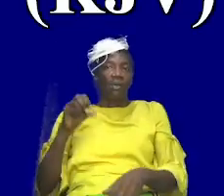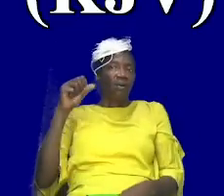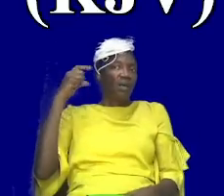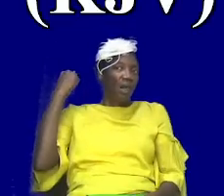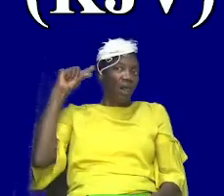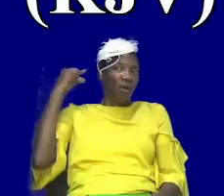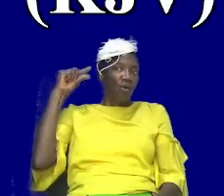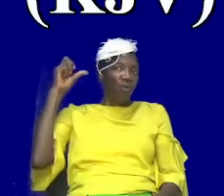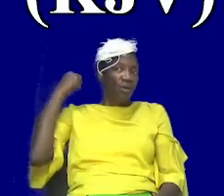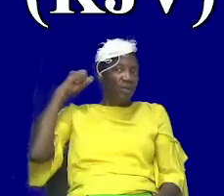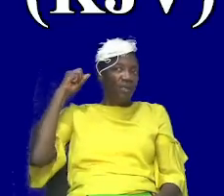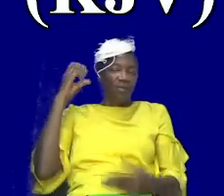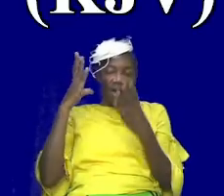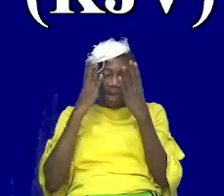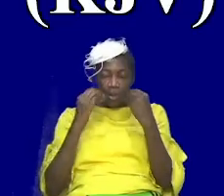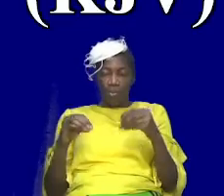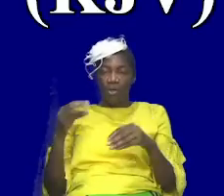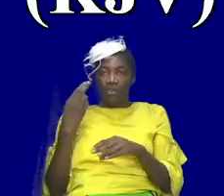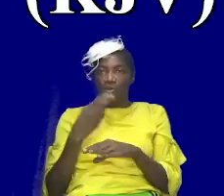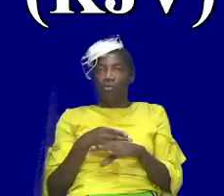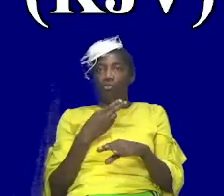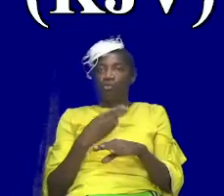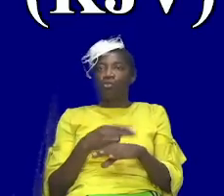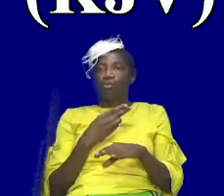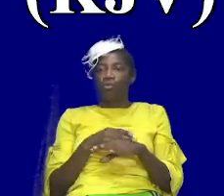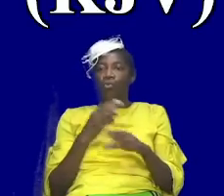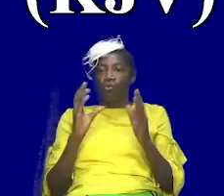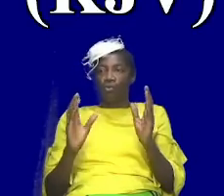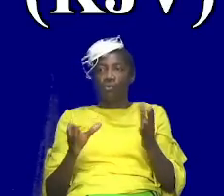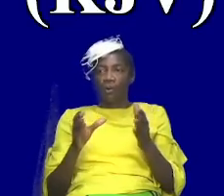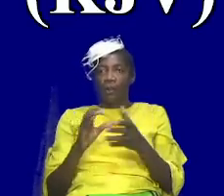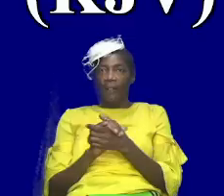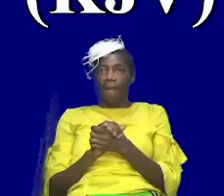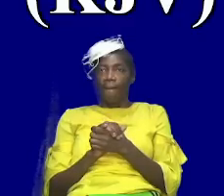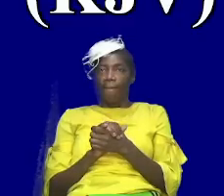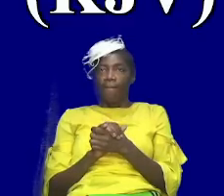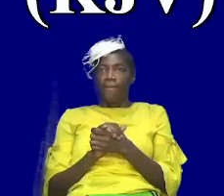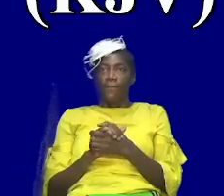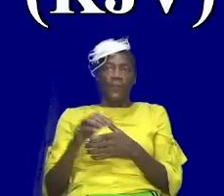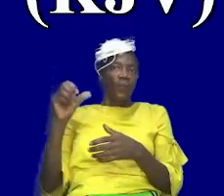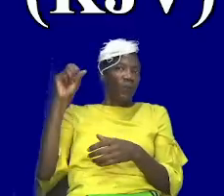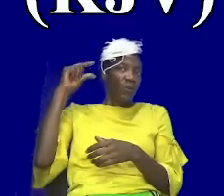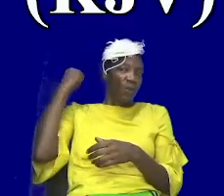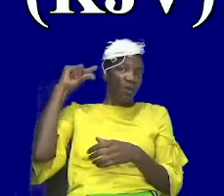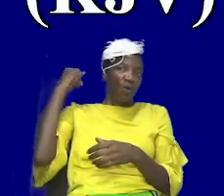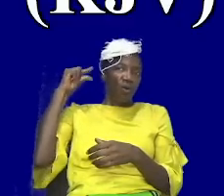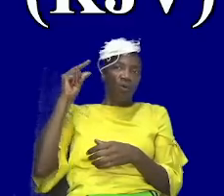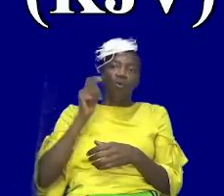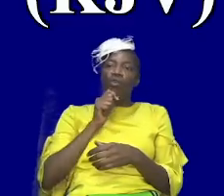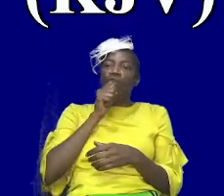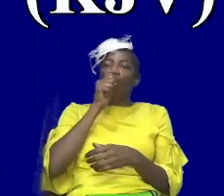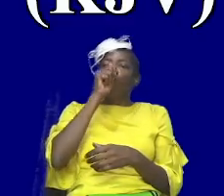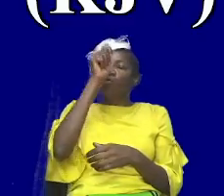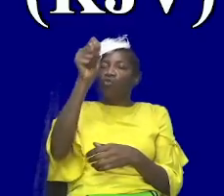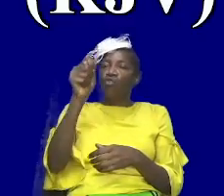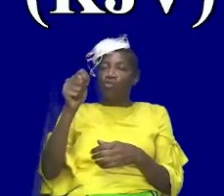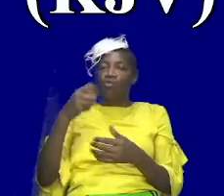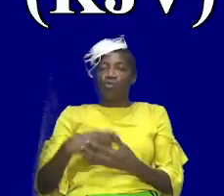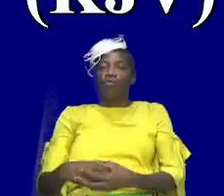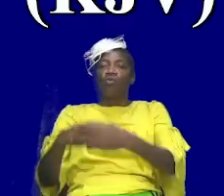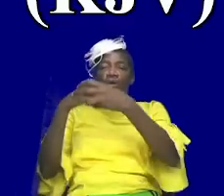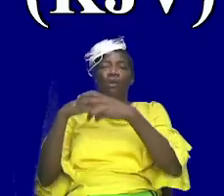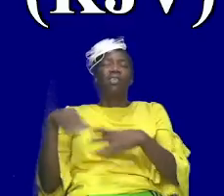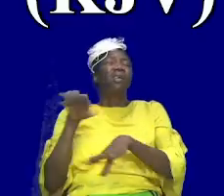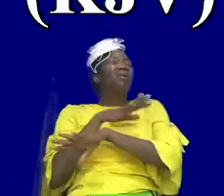and silver and precious stones, gold speaks to true worship. We have no business what